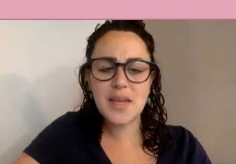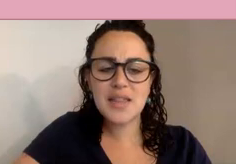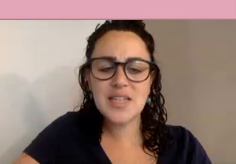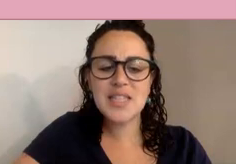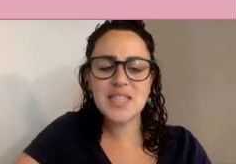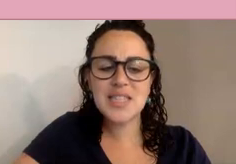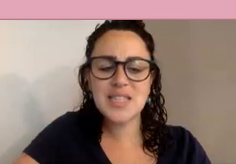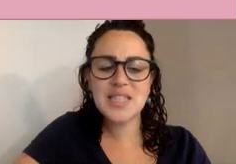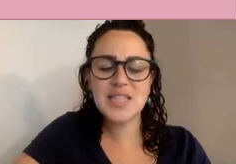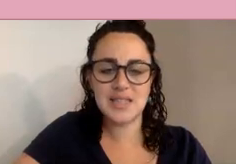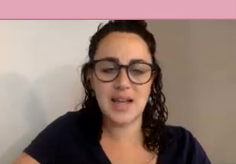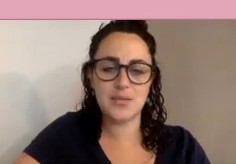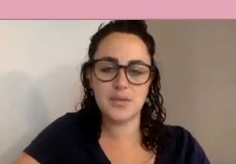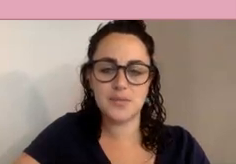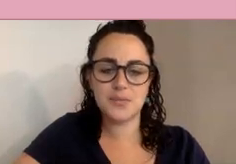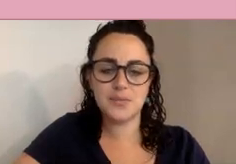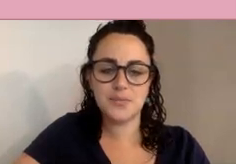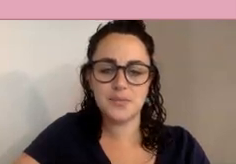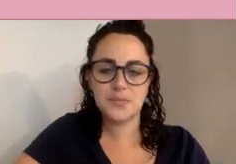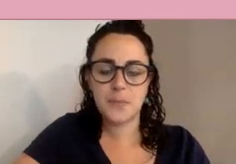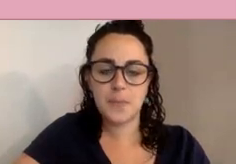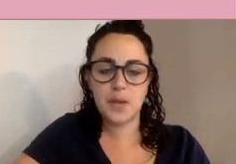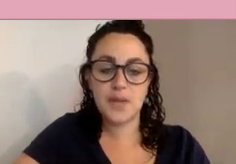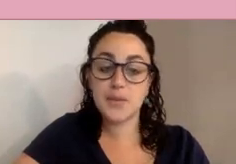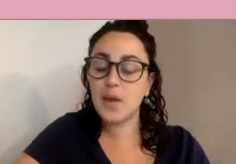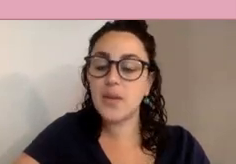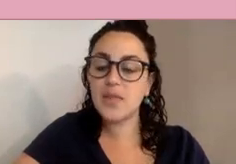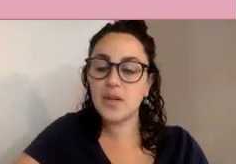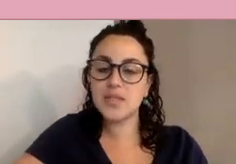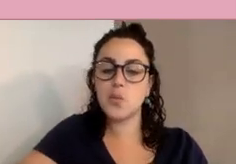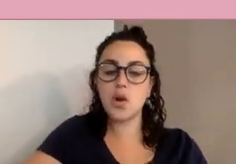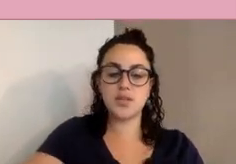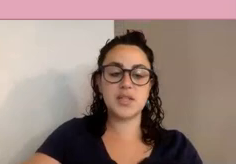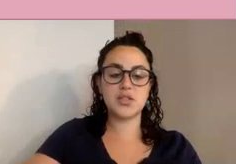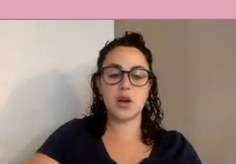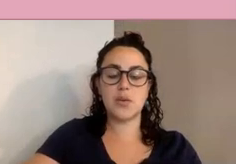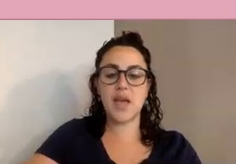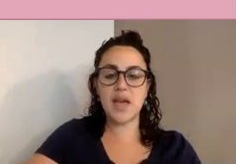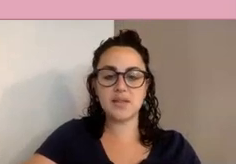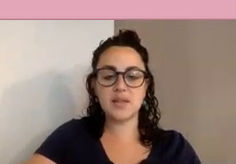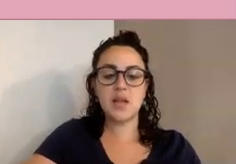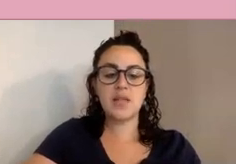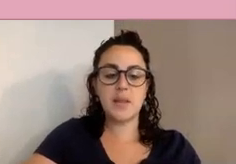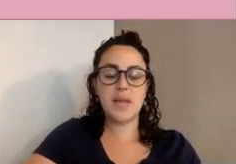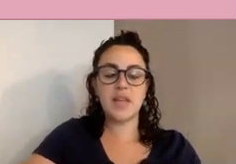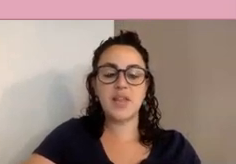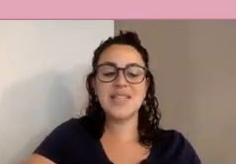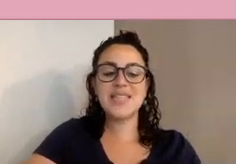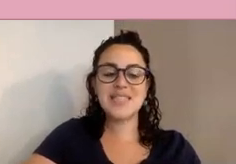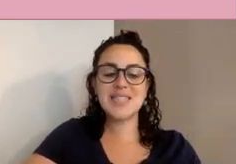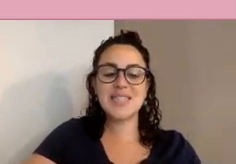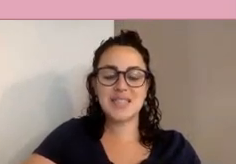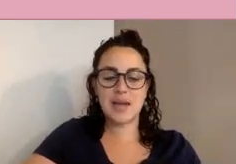Try making the S sound. Okay, so now we can look at some words that start with S that make